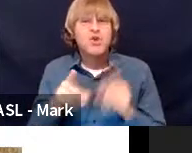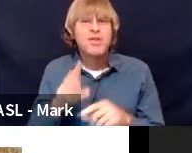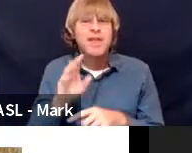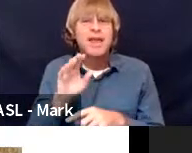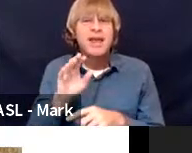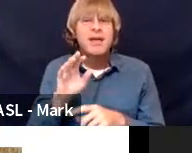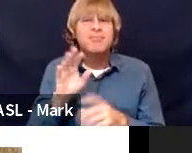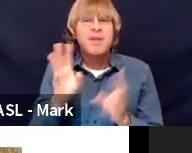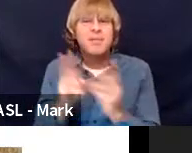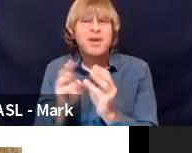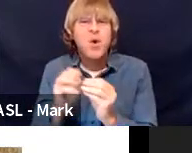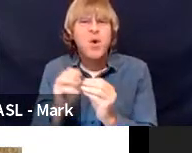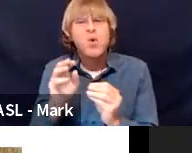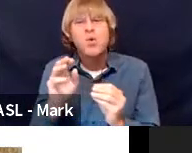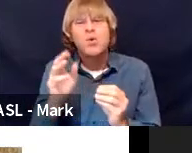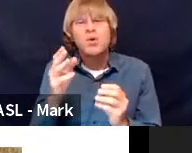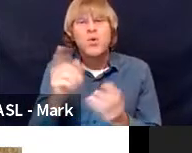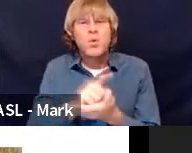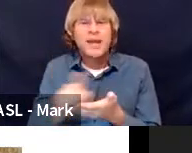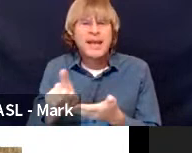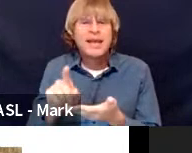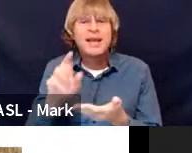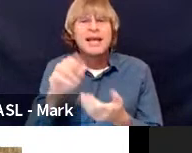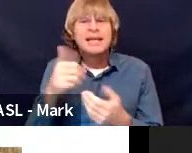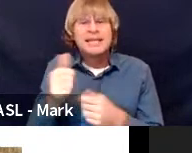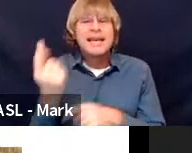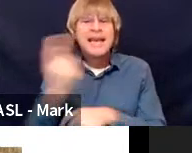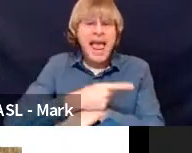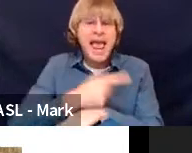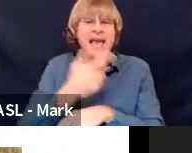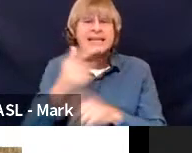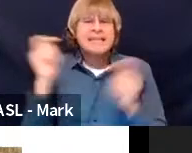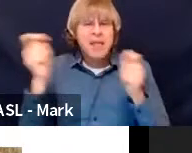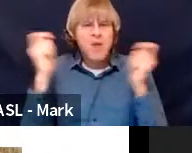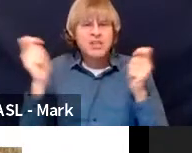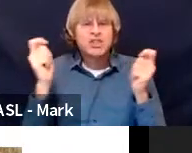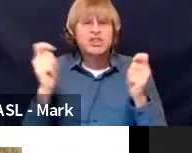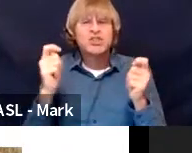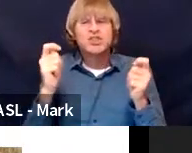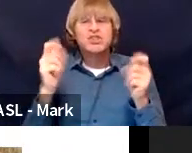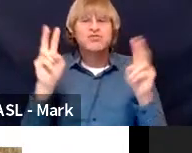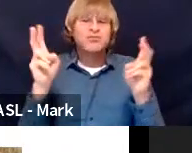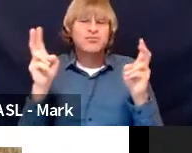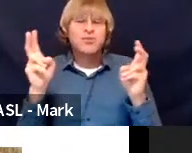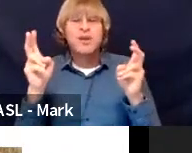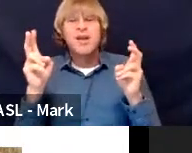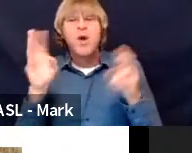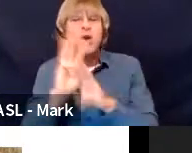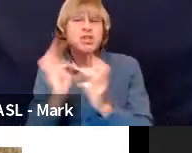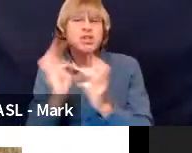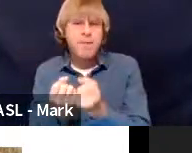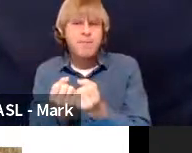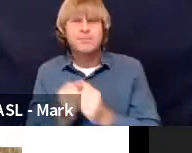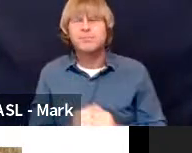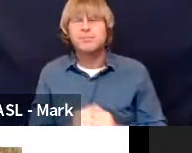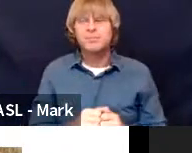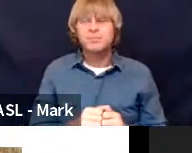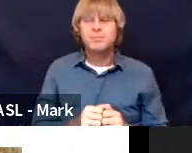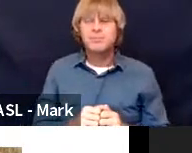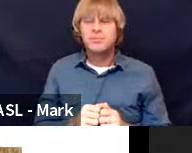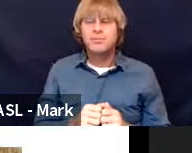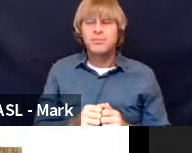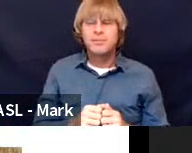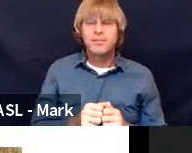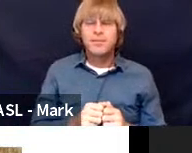Amapico week 10-day celebration / workshop